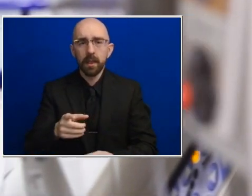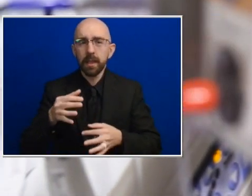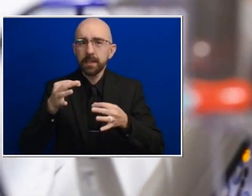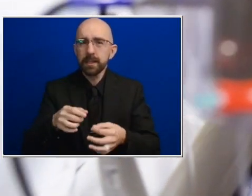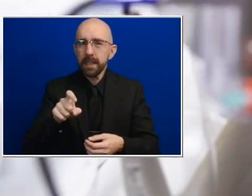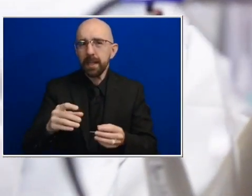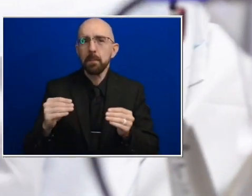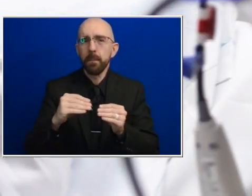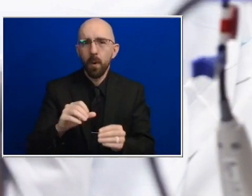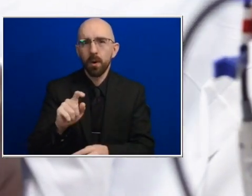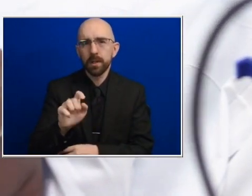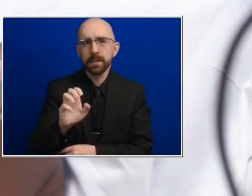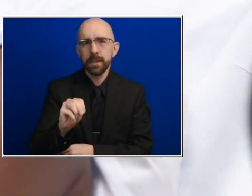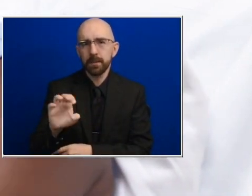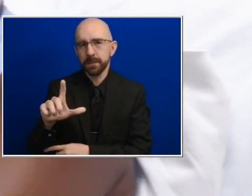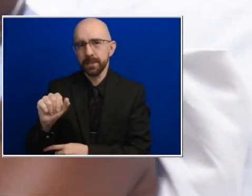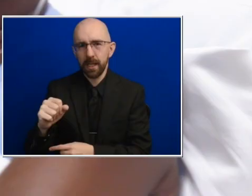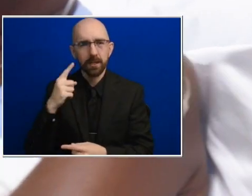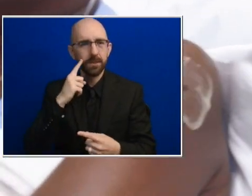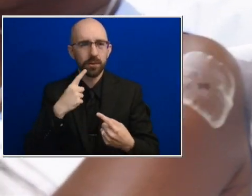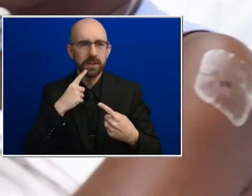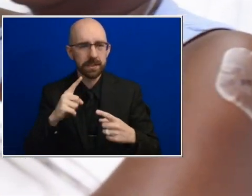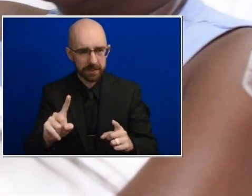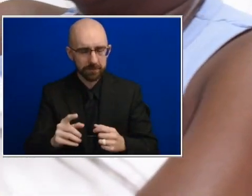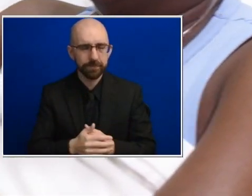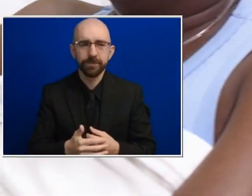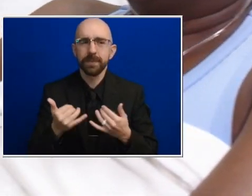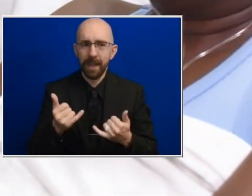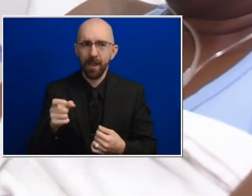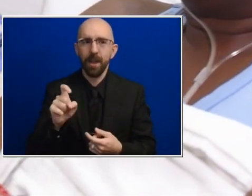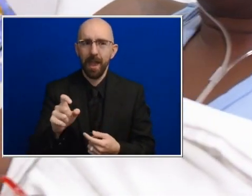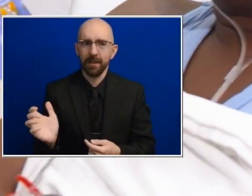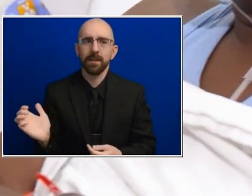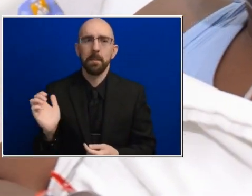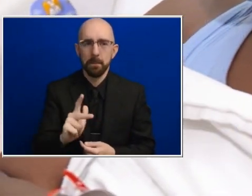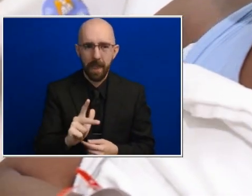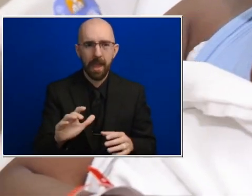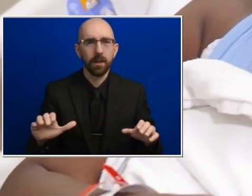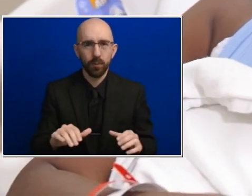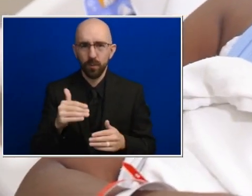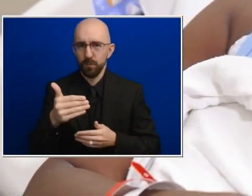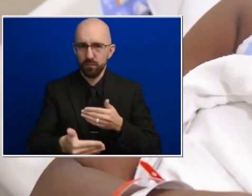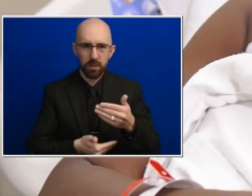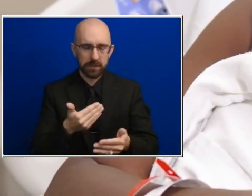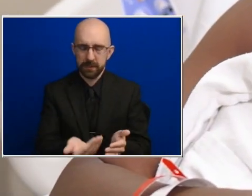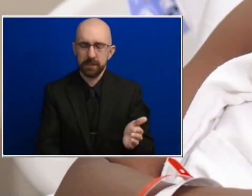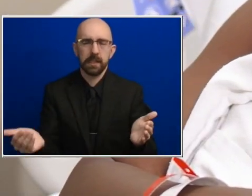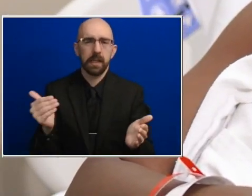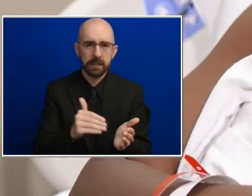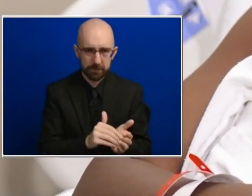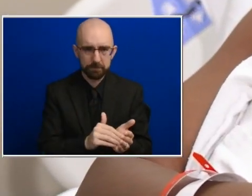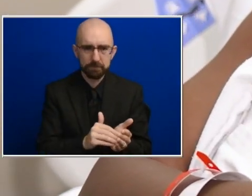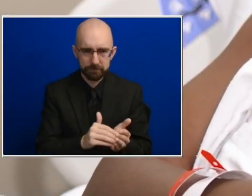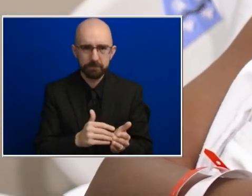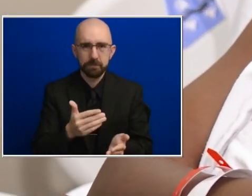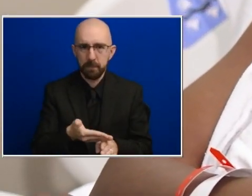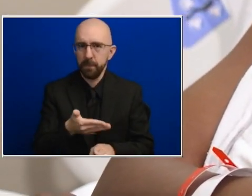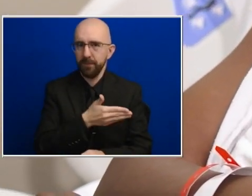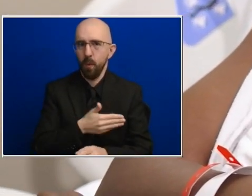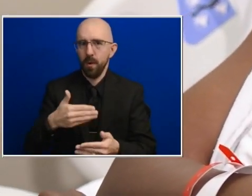from Linda to make it work. So now she has to come back and do this process all over again before that next